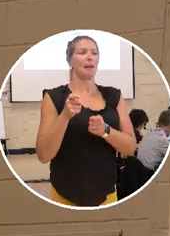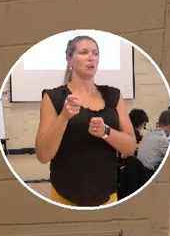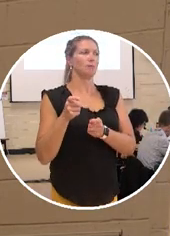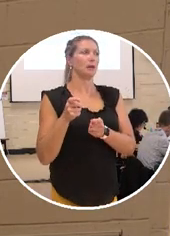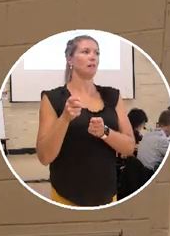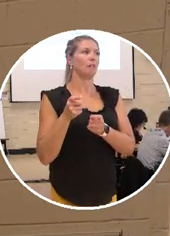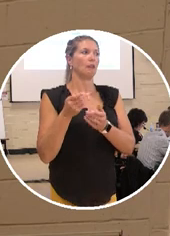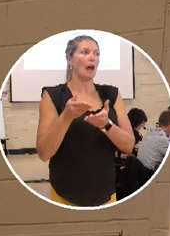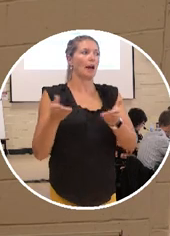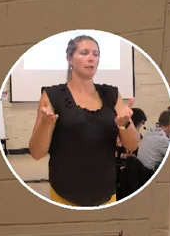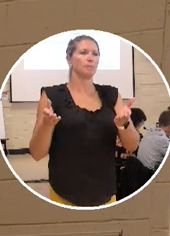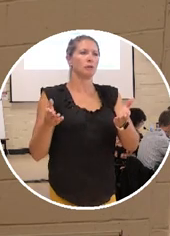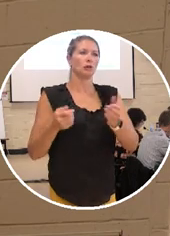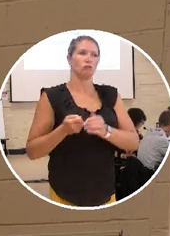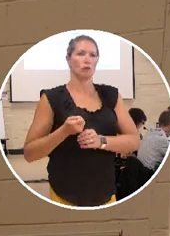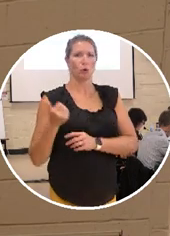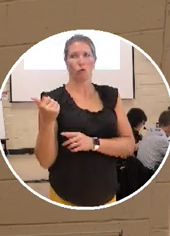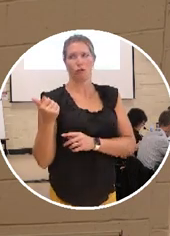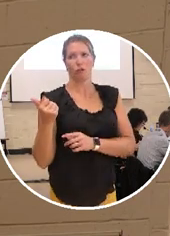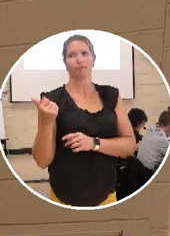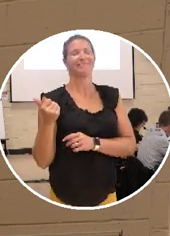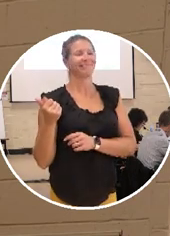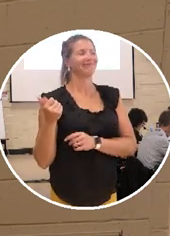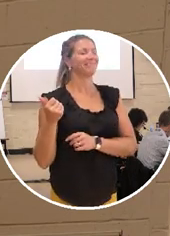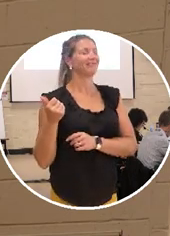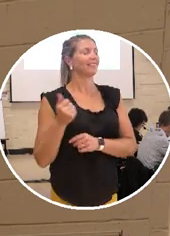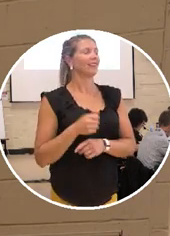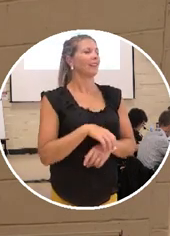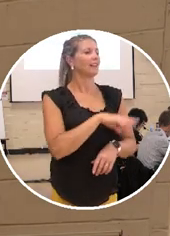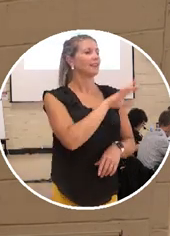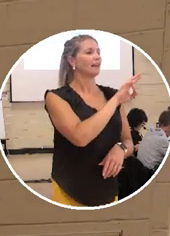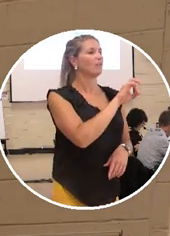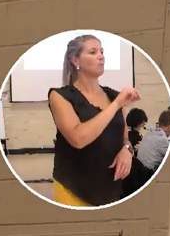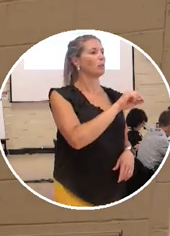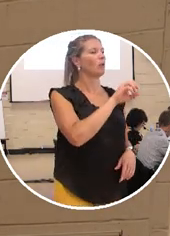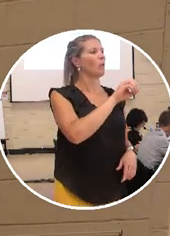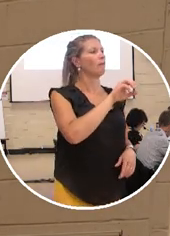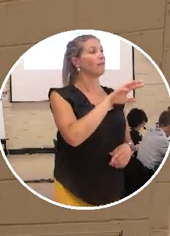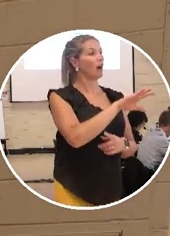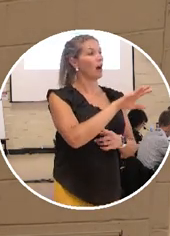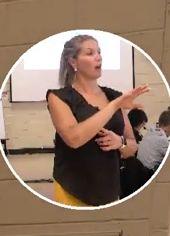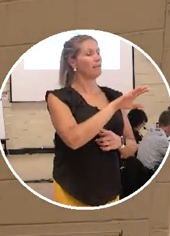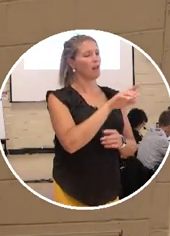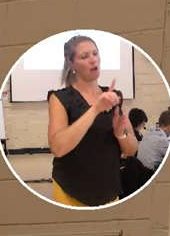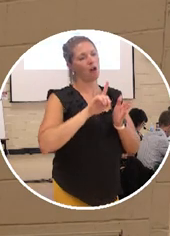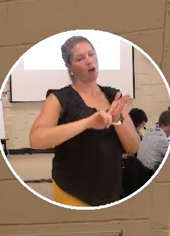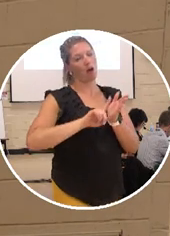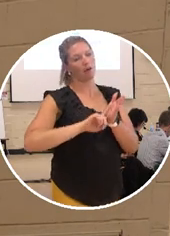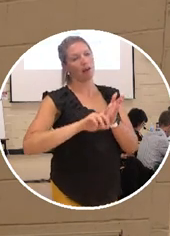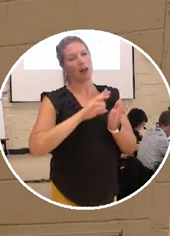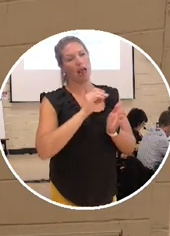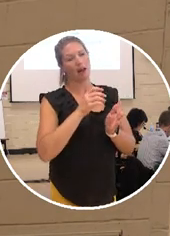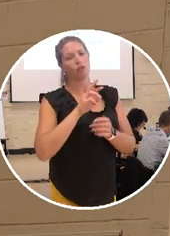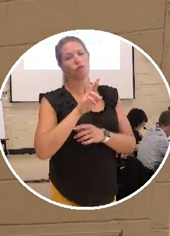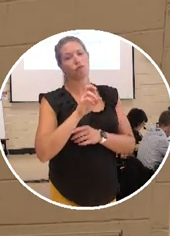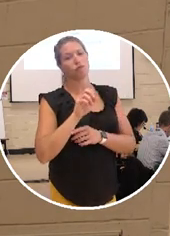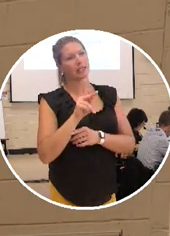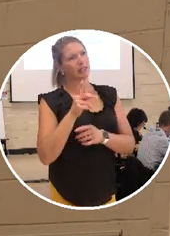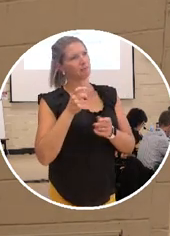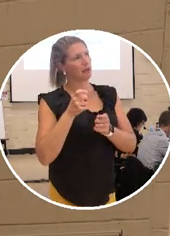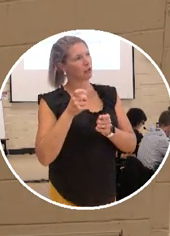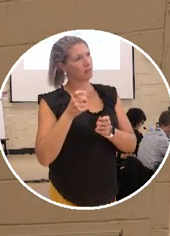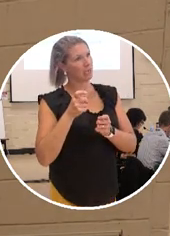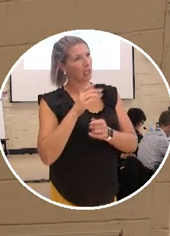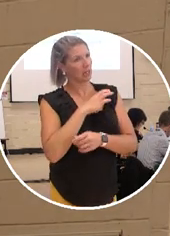Addition of a new committee, 7.05, Audit and Risk Management Committee. Article